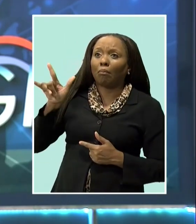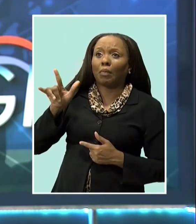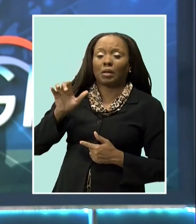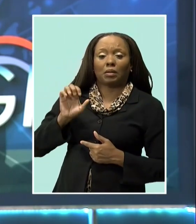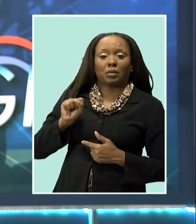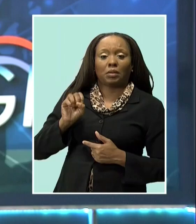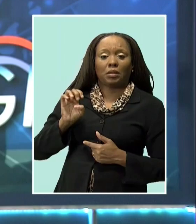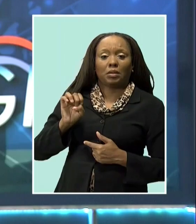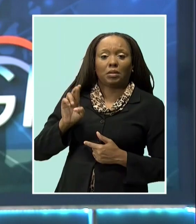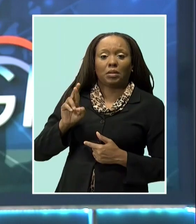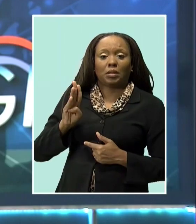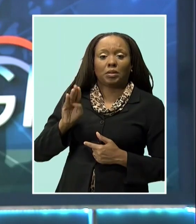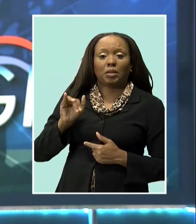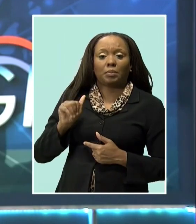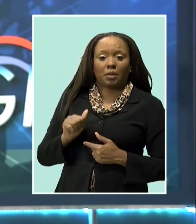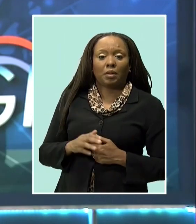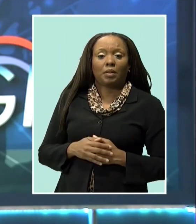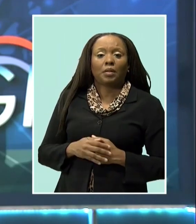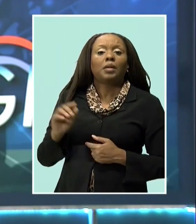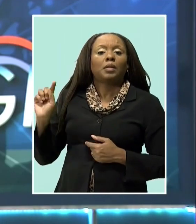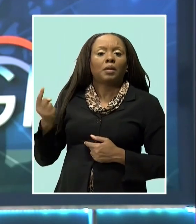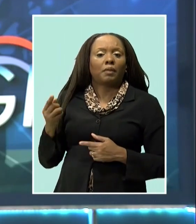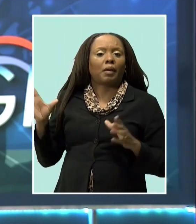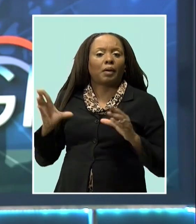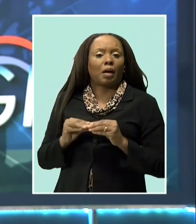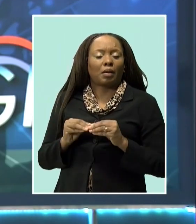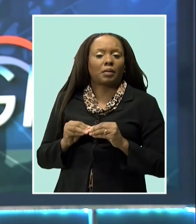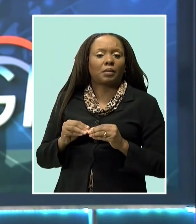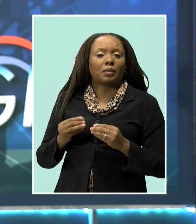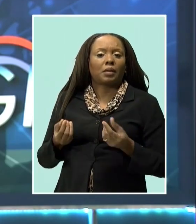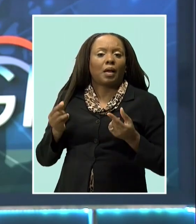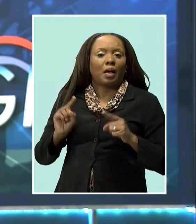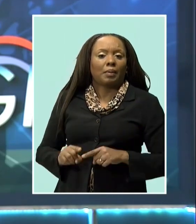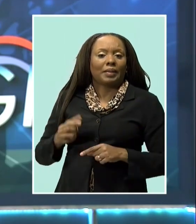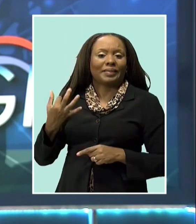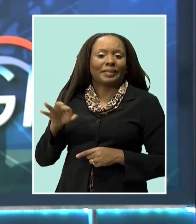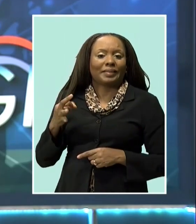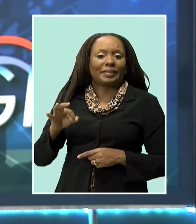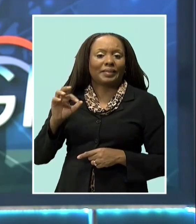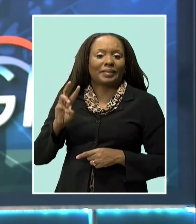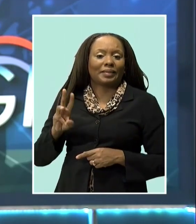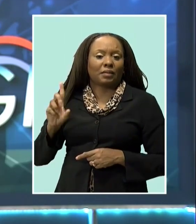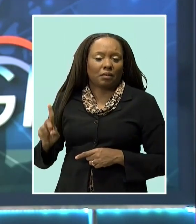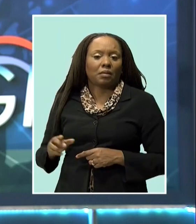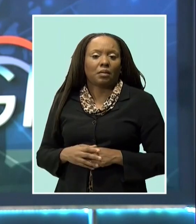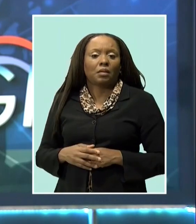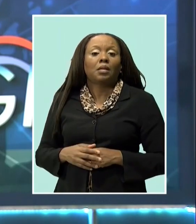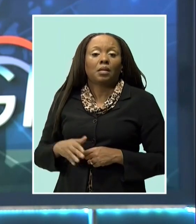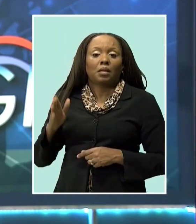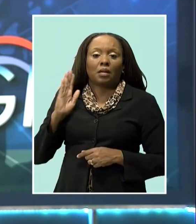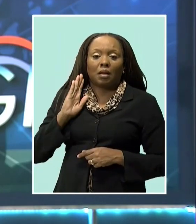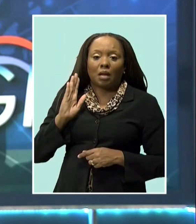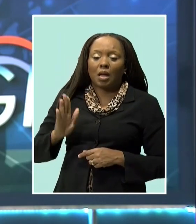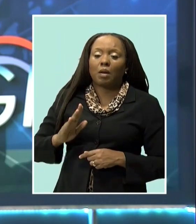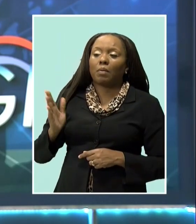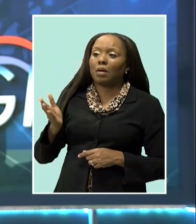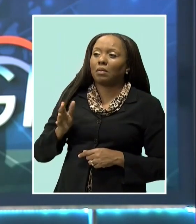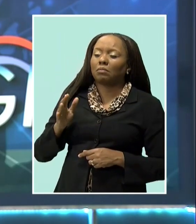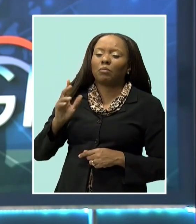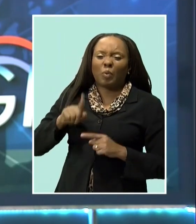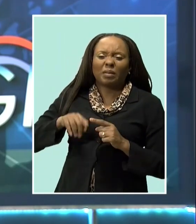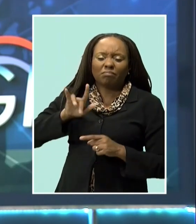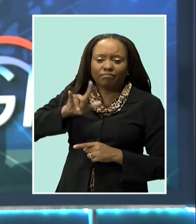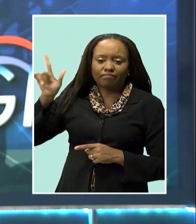conference held in 1961. That was also in Belgrade in former Yugoslavia. Senator Walcott told